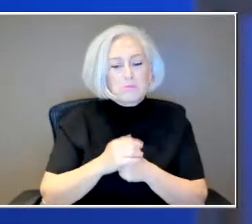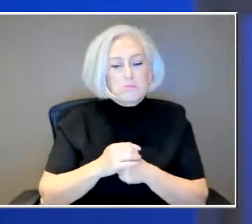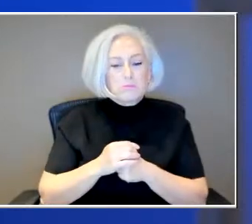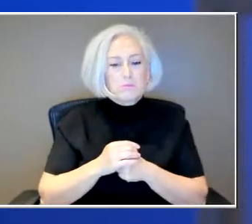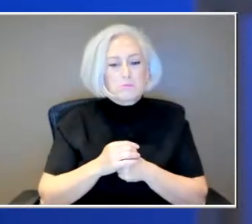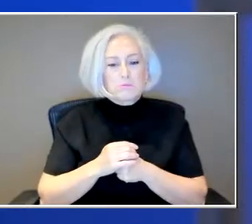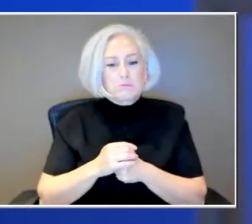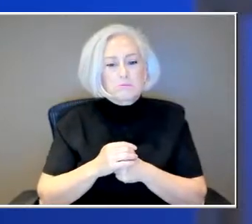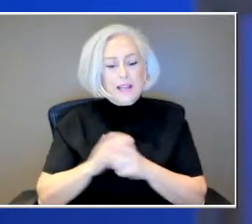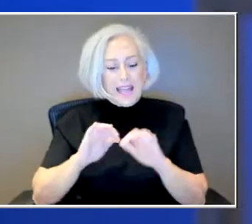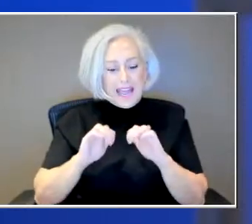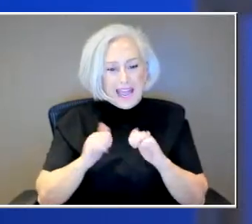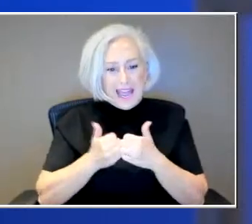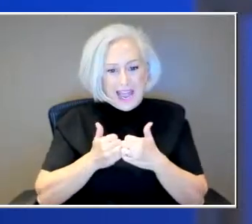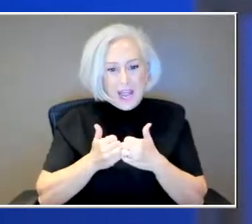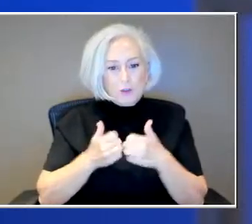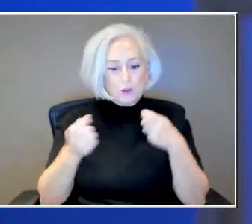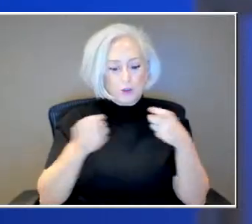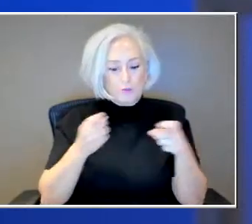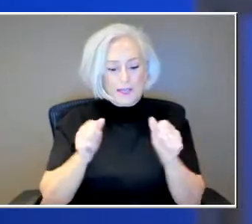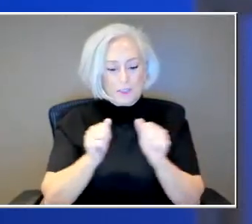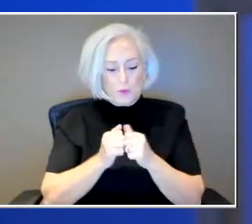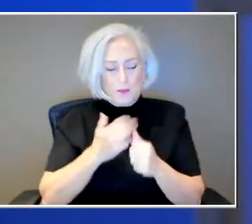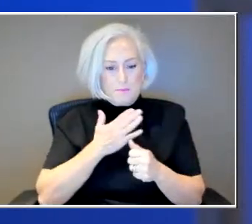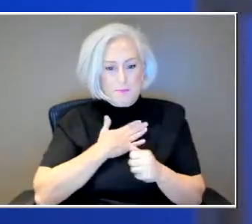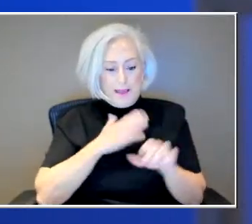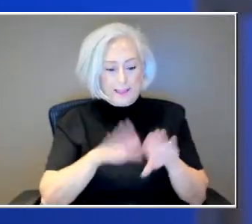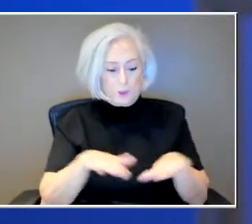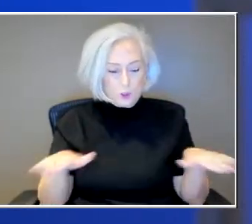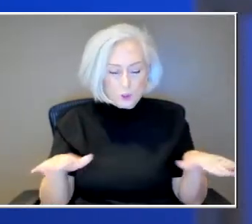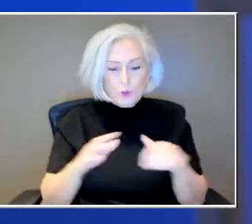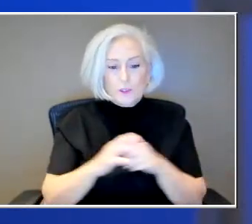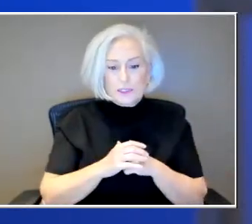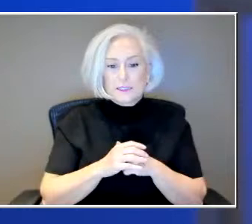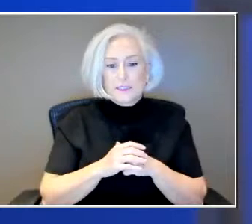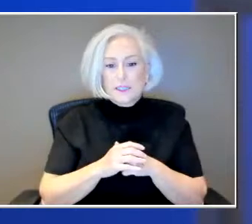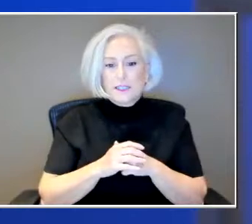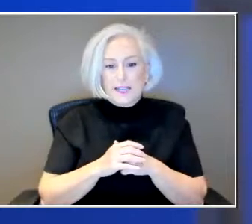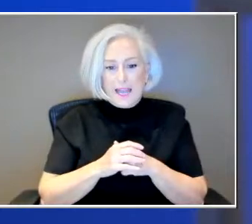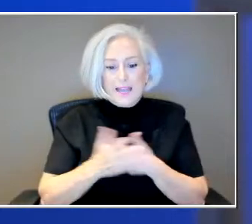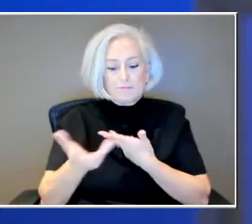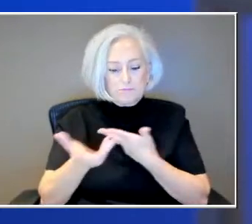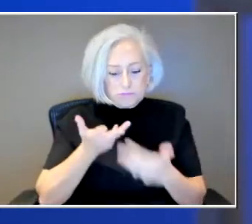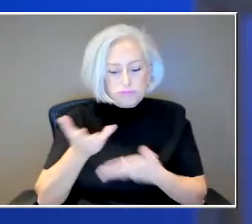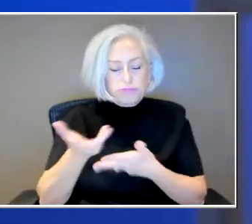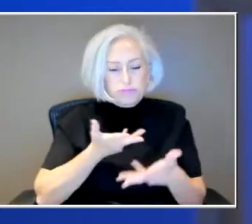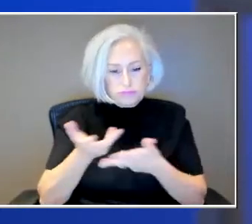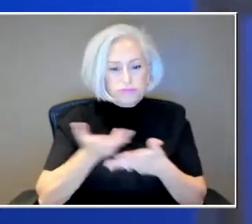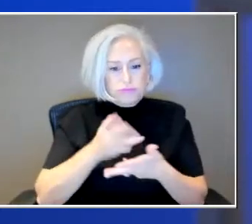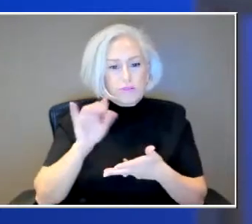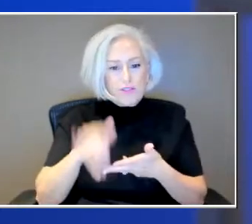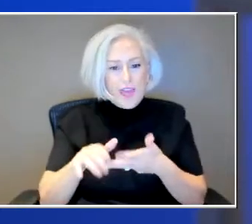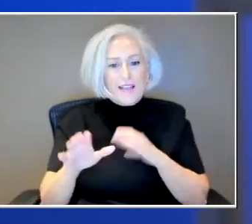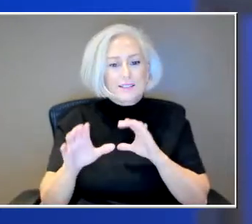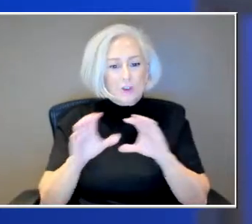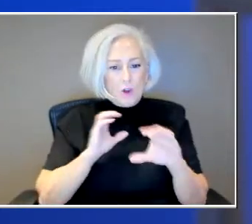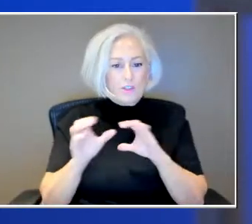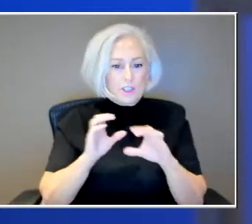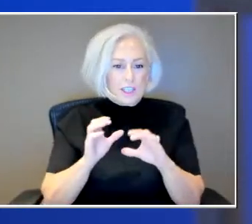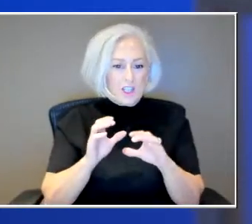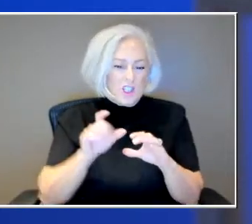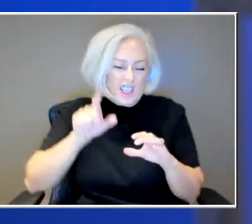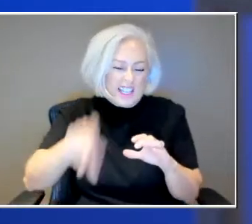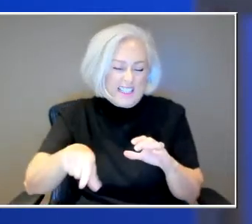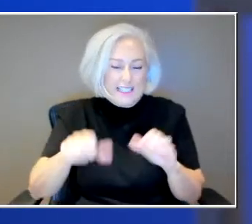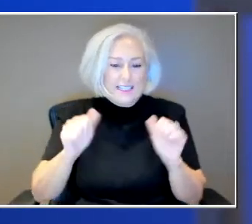how to handle things with my kids, even help have some of those, you know, facilitate some of those tough conversations that I had to have with the, you